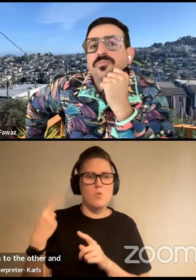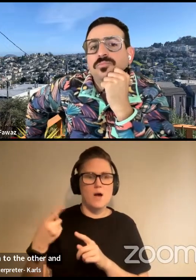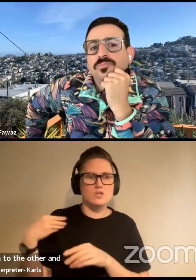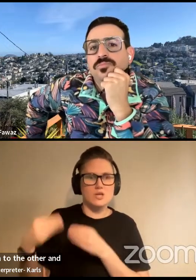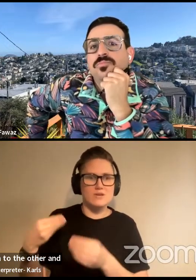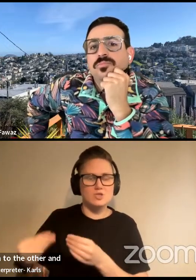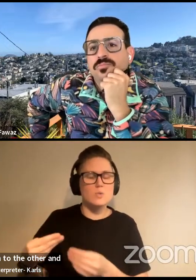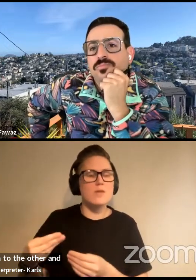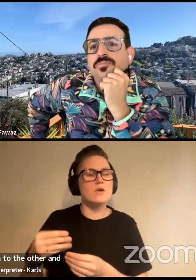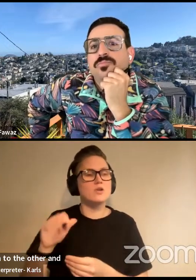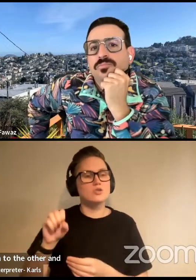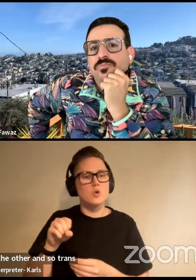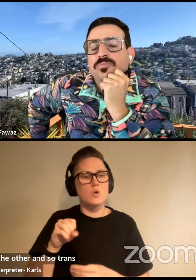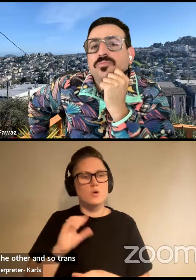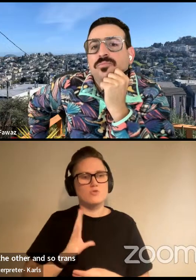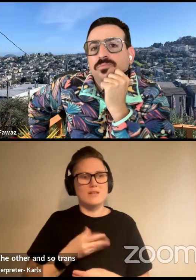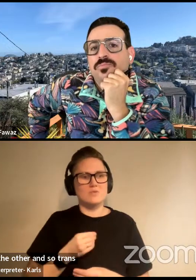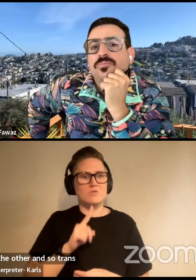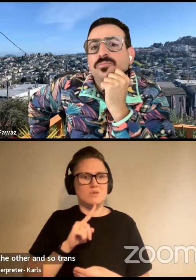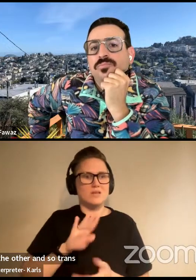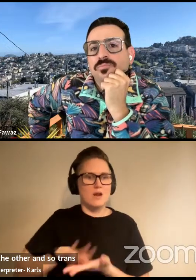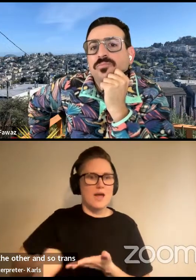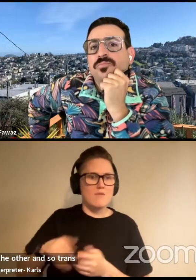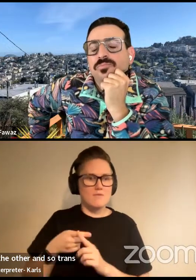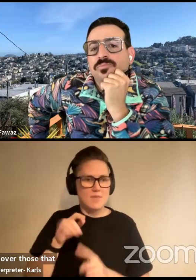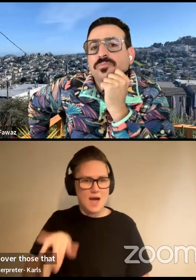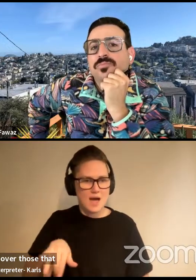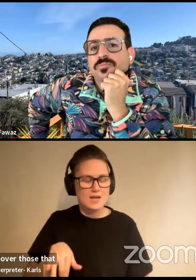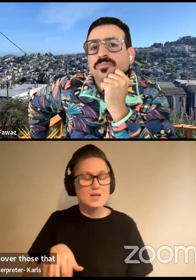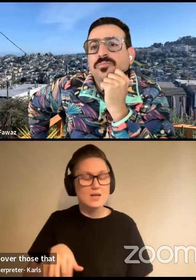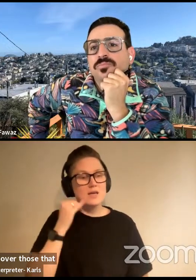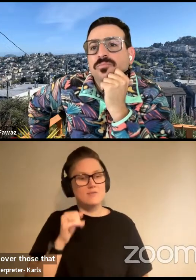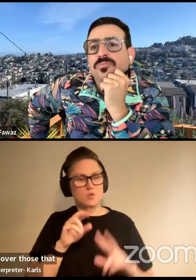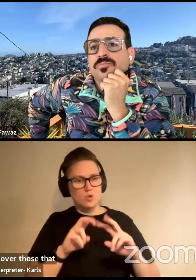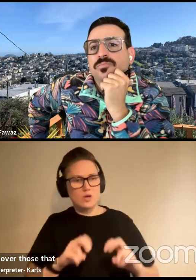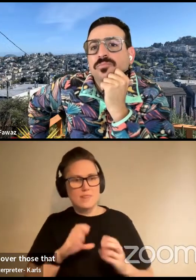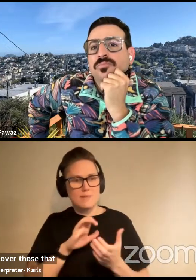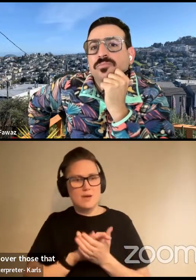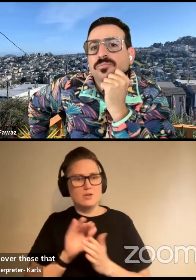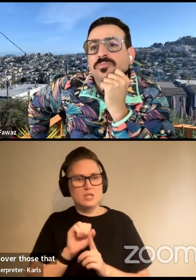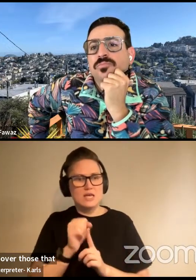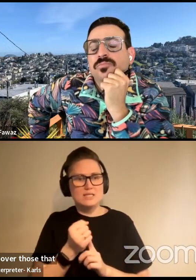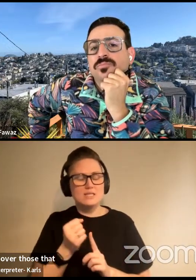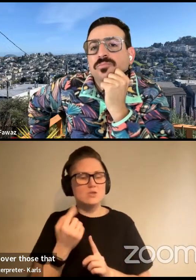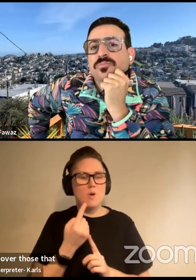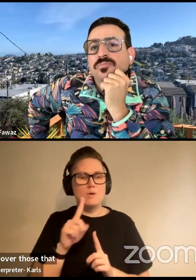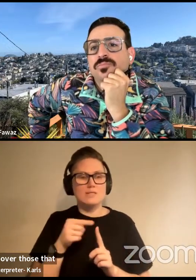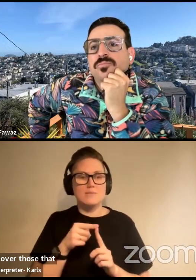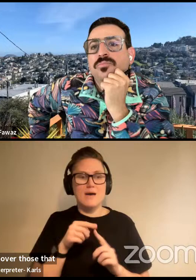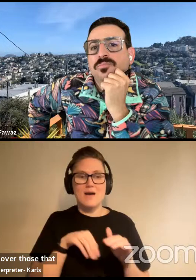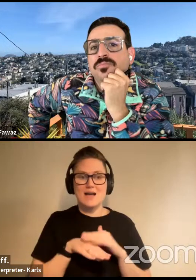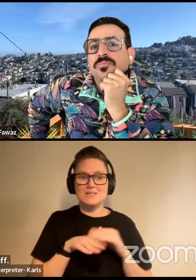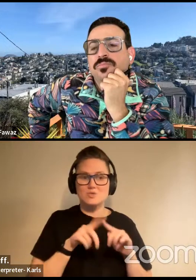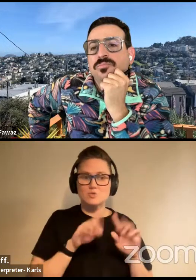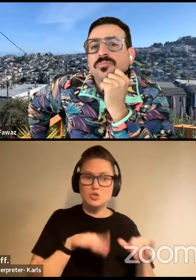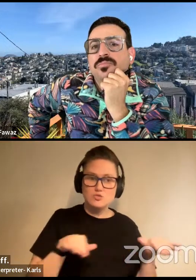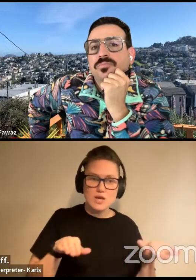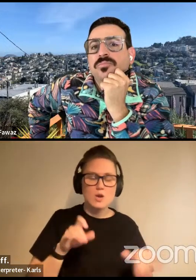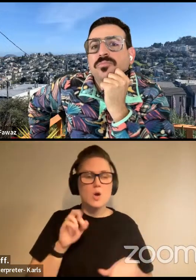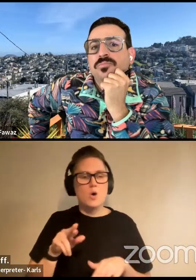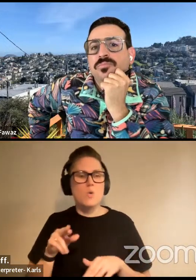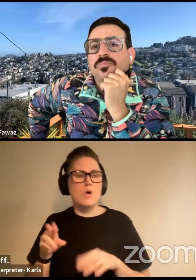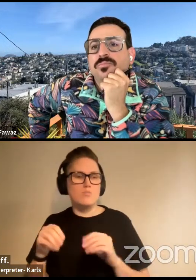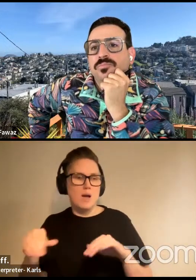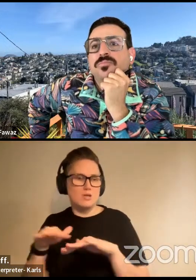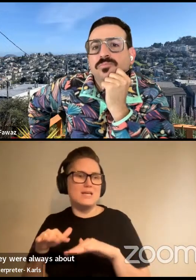cut out of that distributive stuff. Because you look at the marriage cases, they were always either about access to children or often